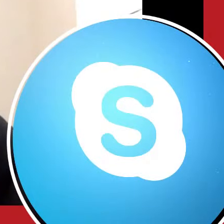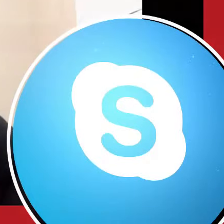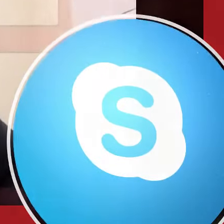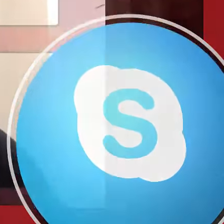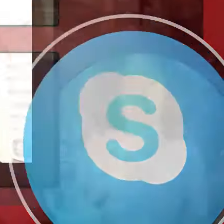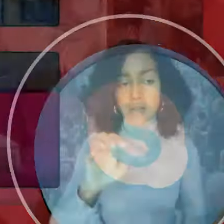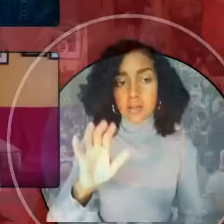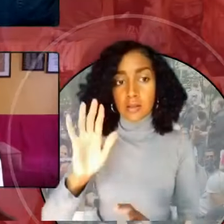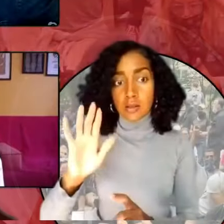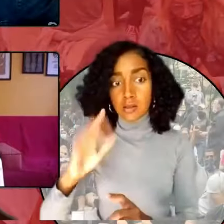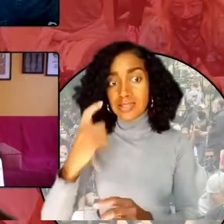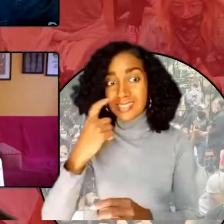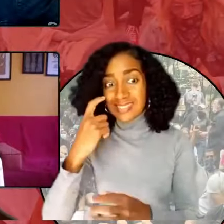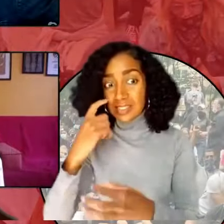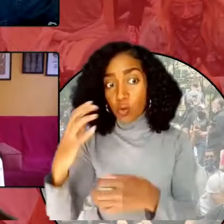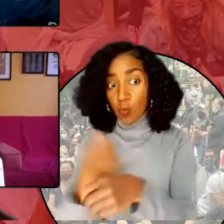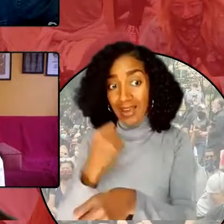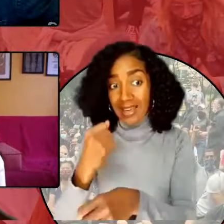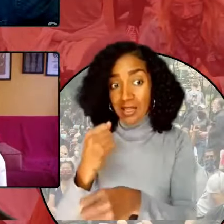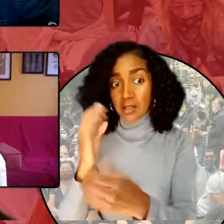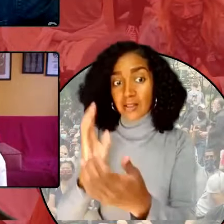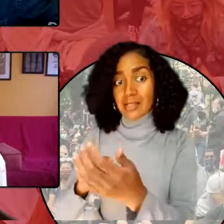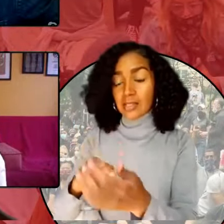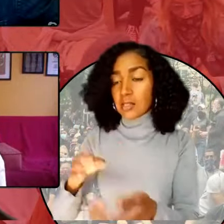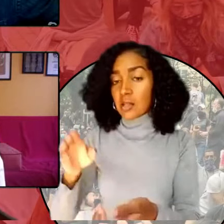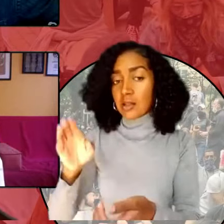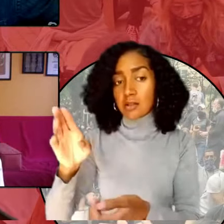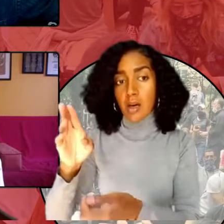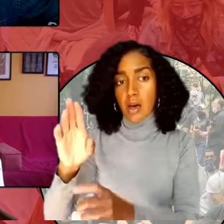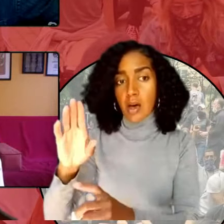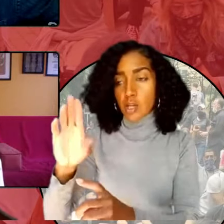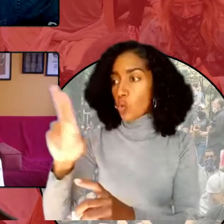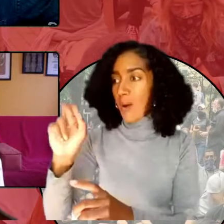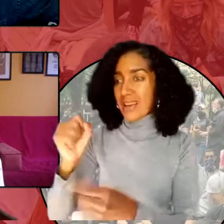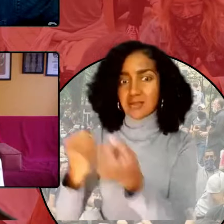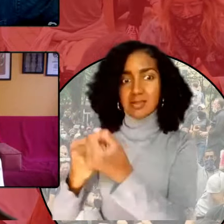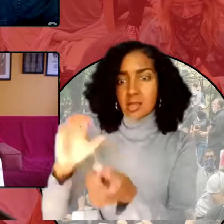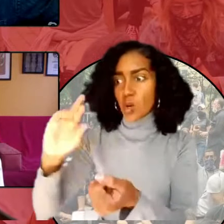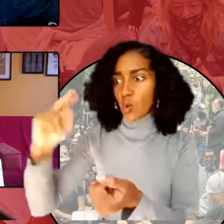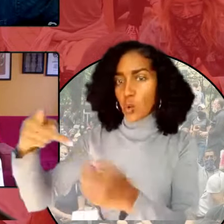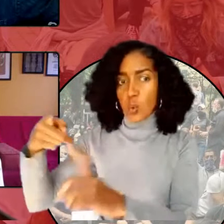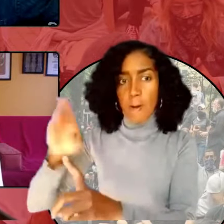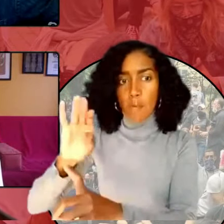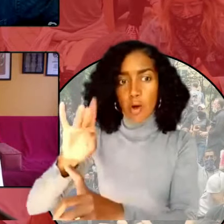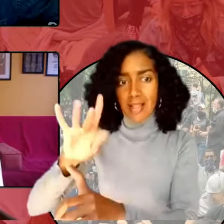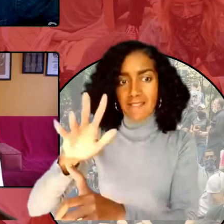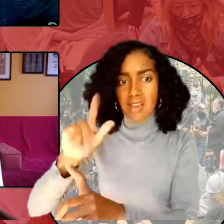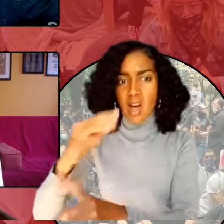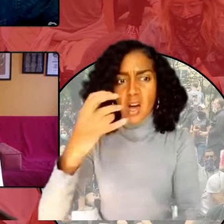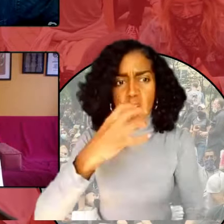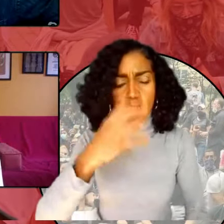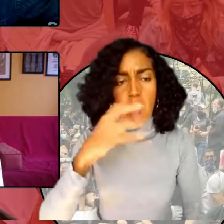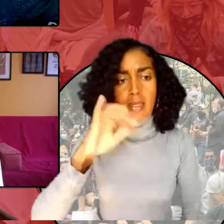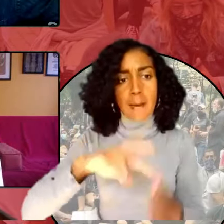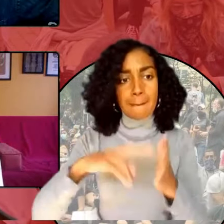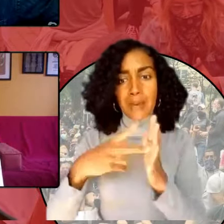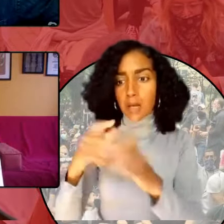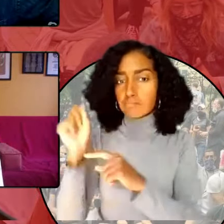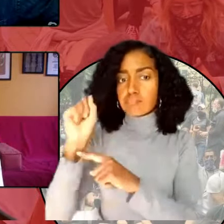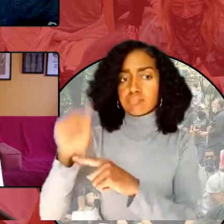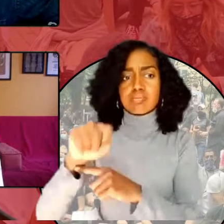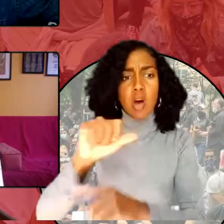coup in Bolivia was a breathtaking defeat of also of authoritarianism.